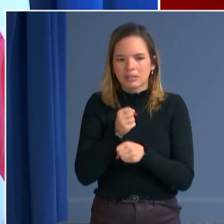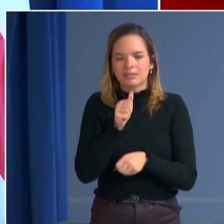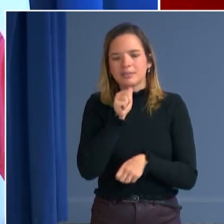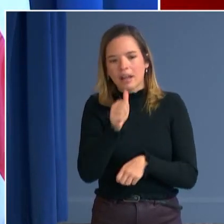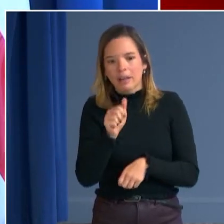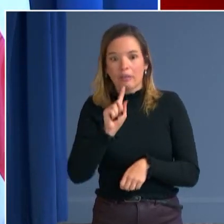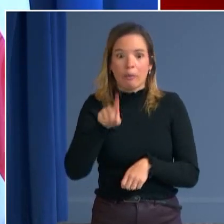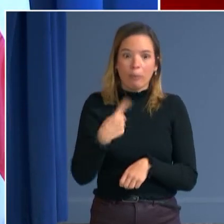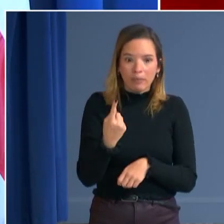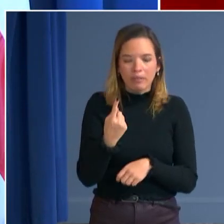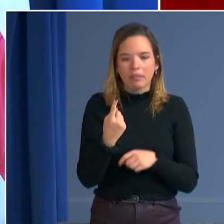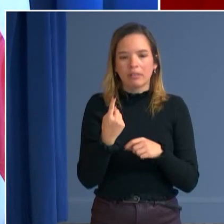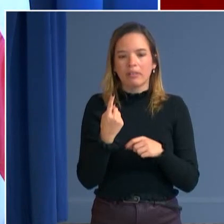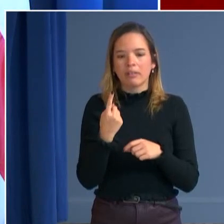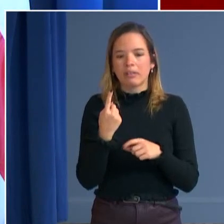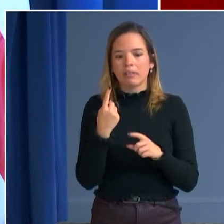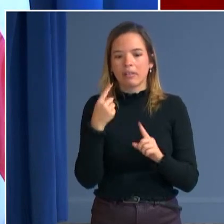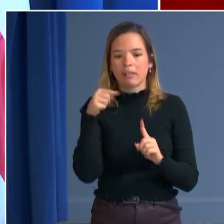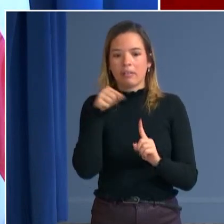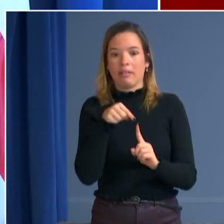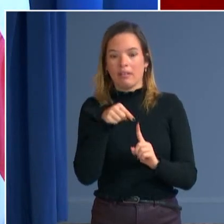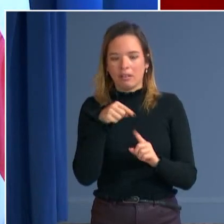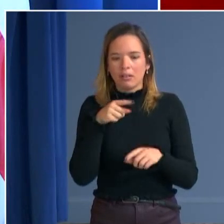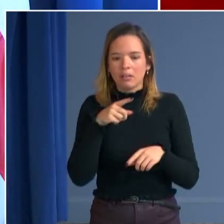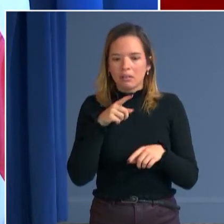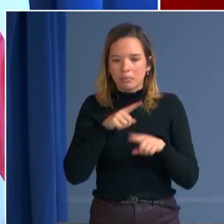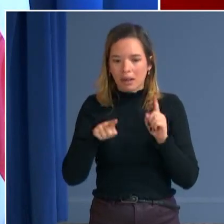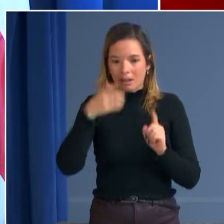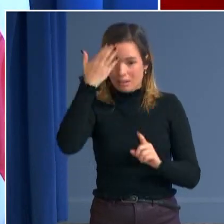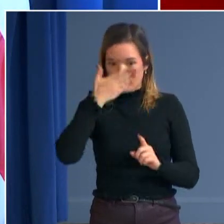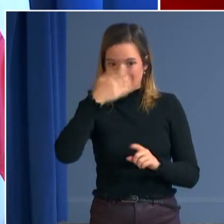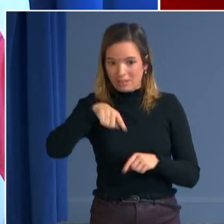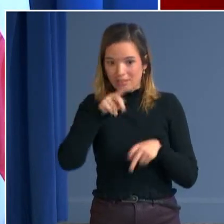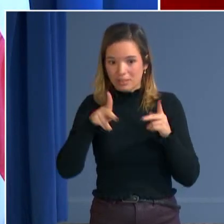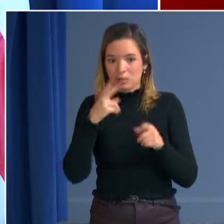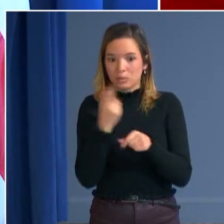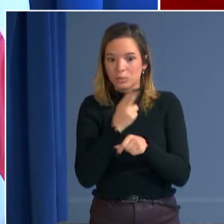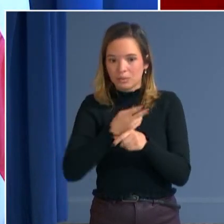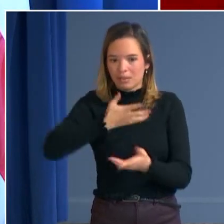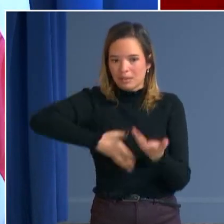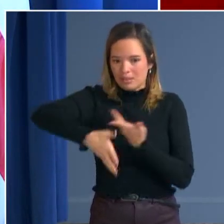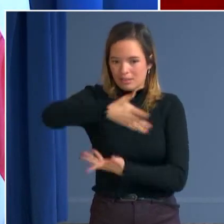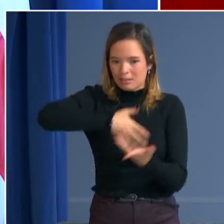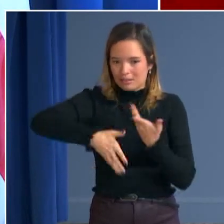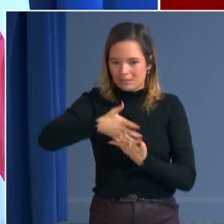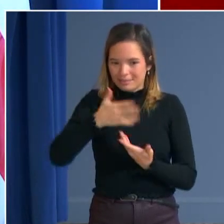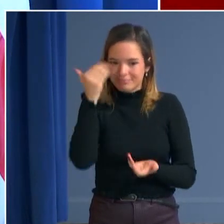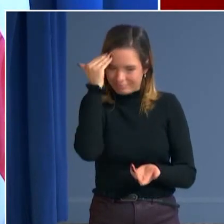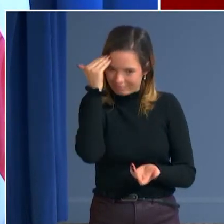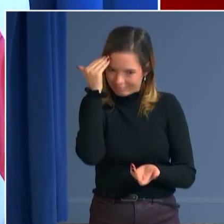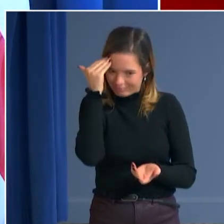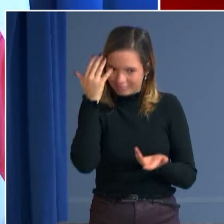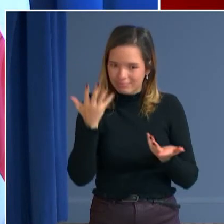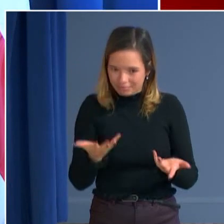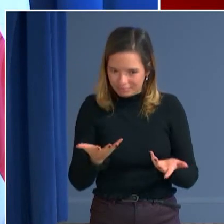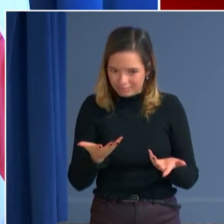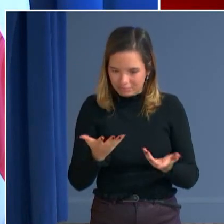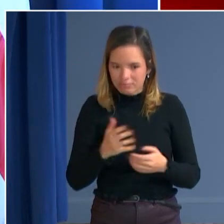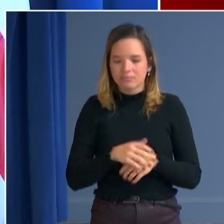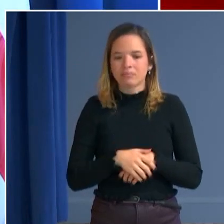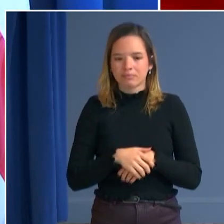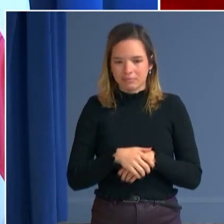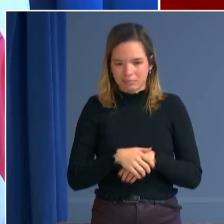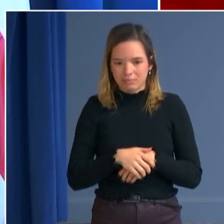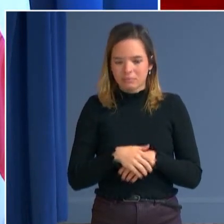of sometimes people hanging out in front of the hotel. I personally have knowledge of that space there. I frequent the cleaners that's right